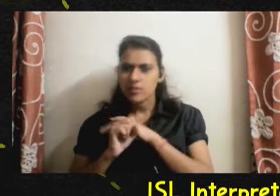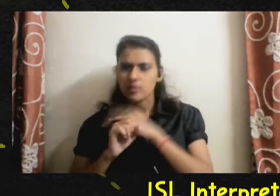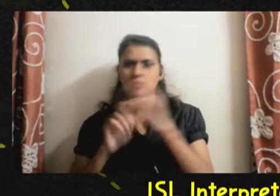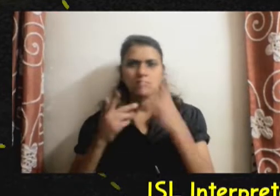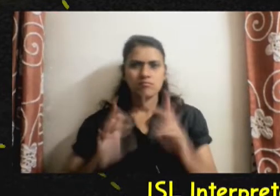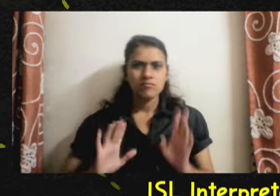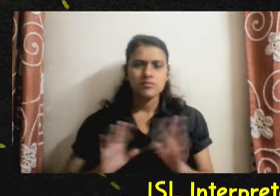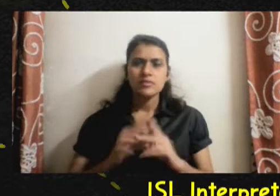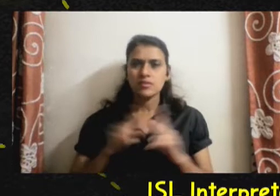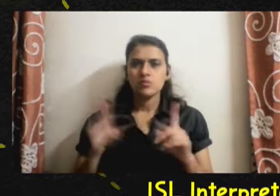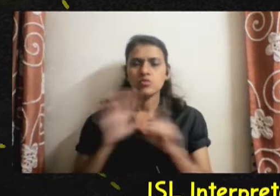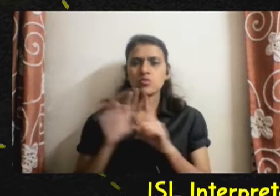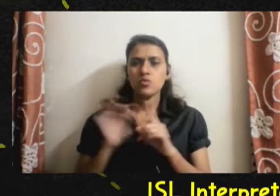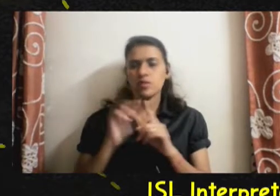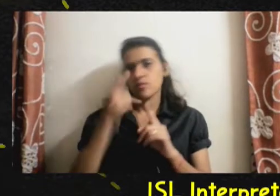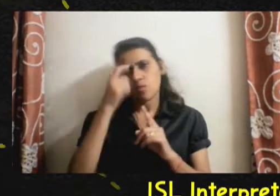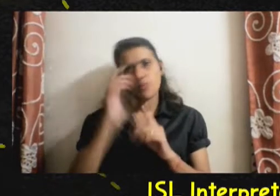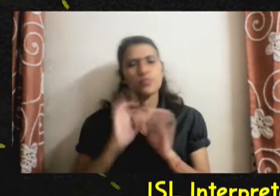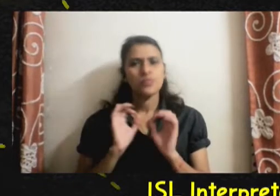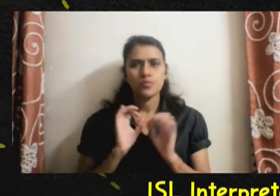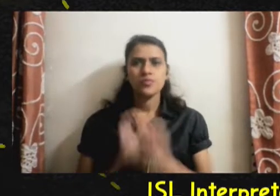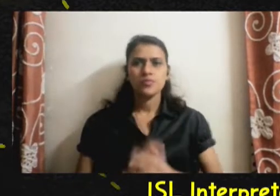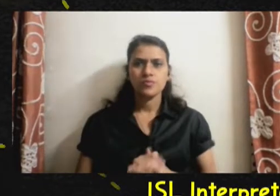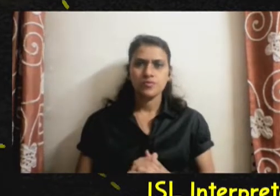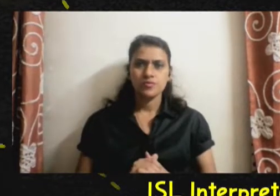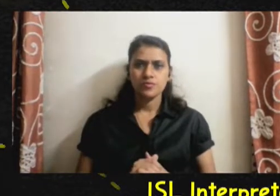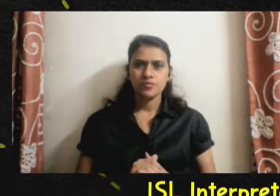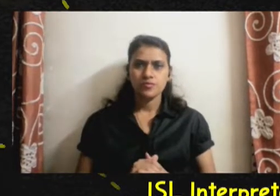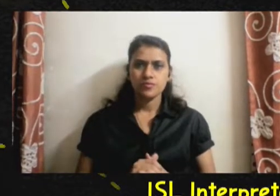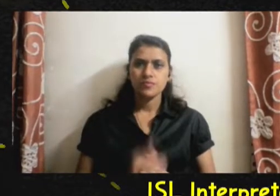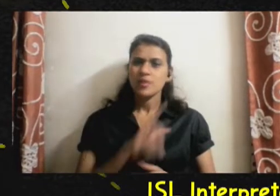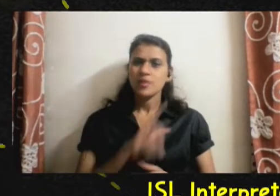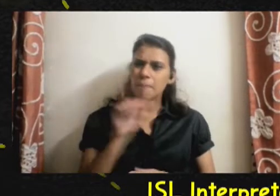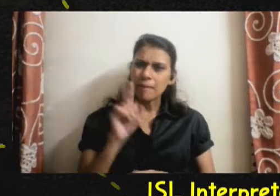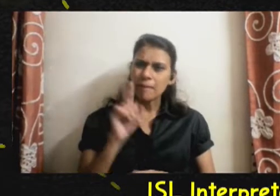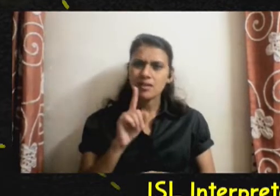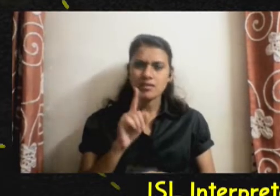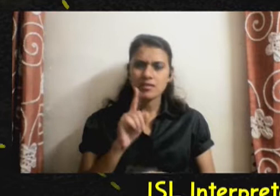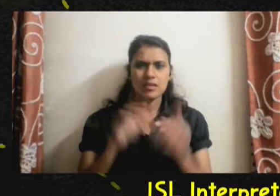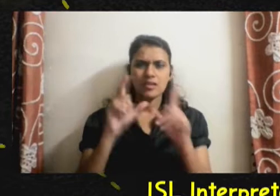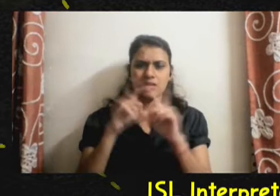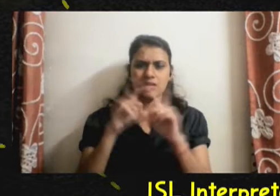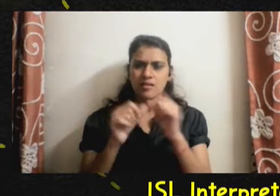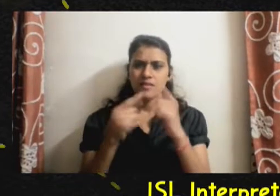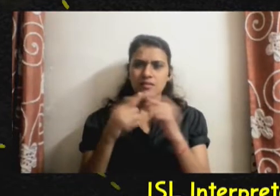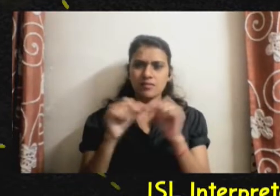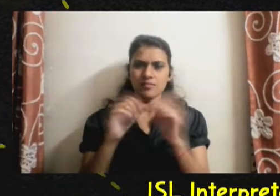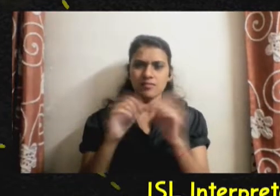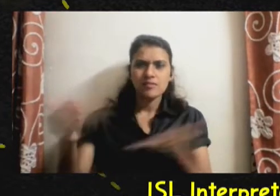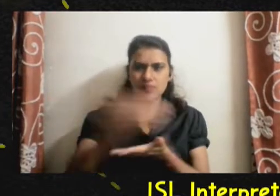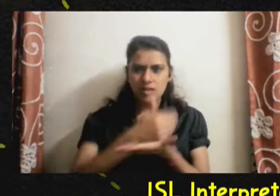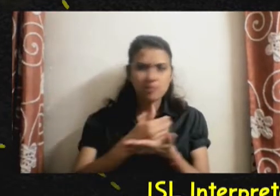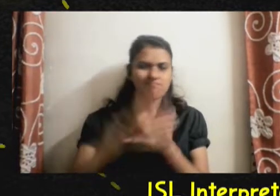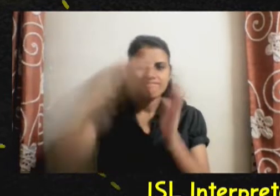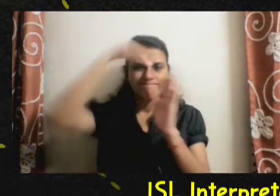still think the issue of how, this issue of consent and data, I think it's still something we're not looking at deeply